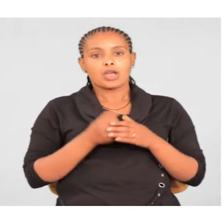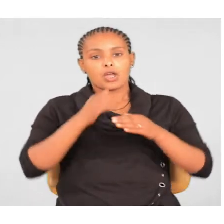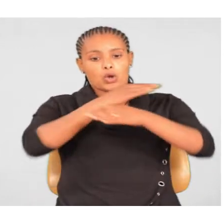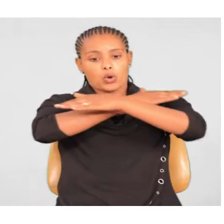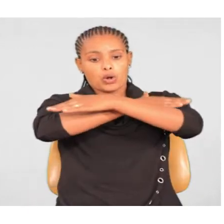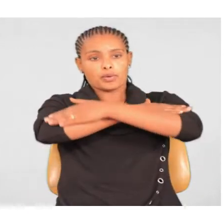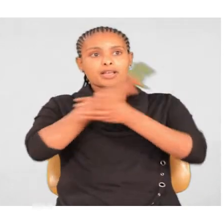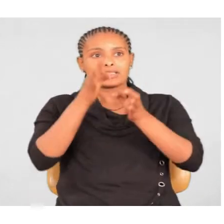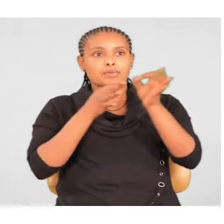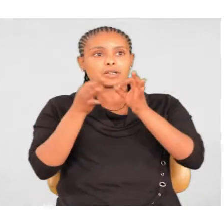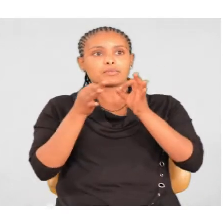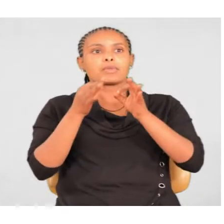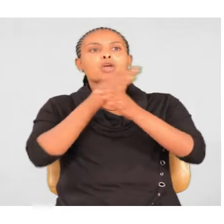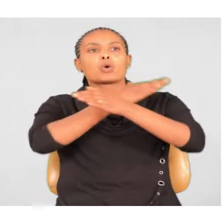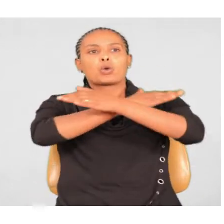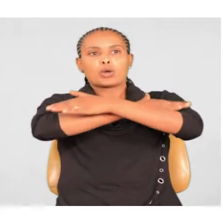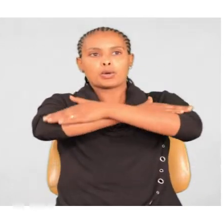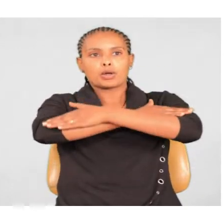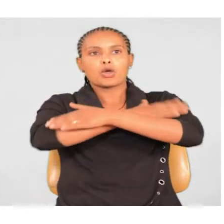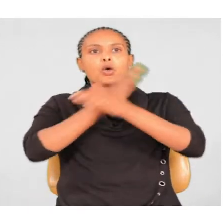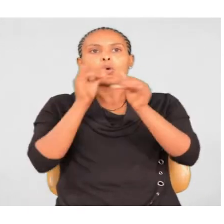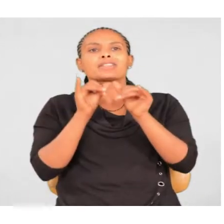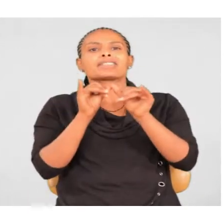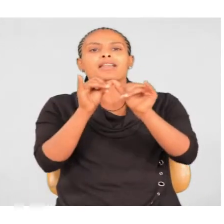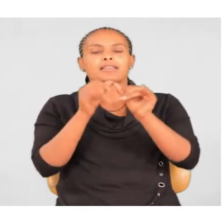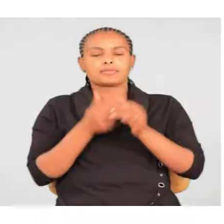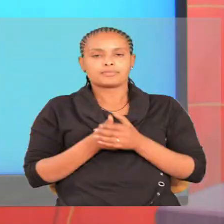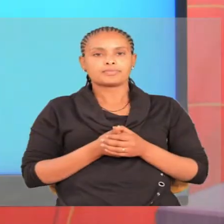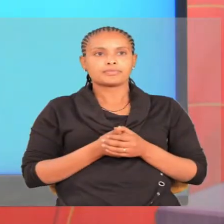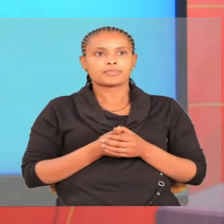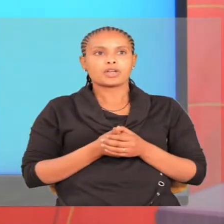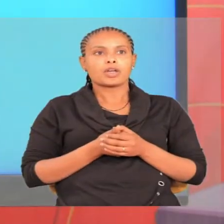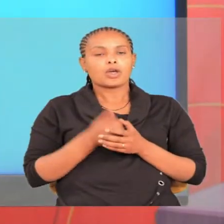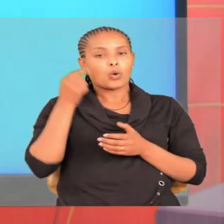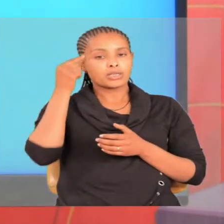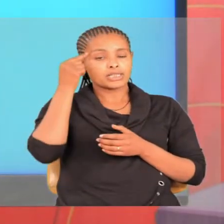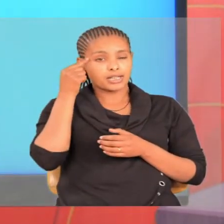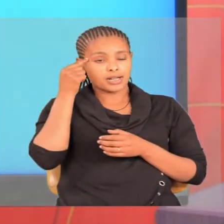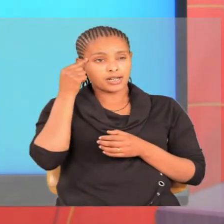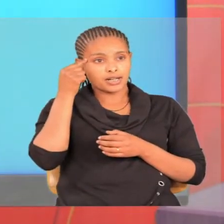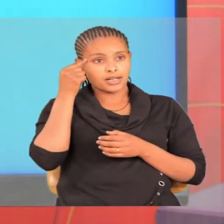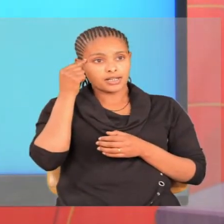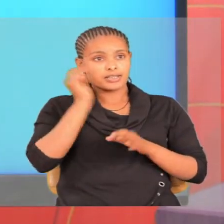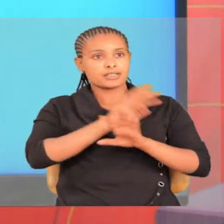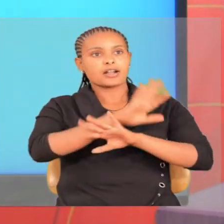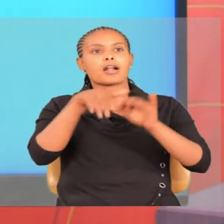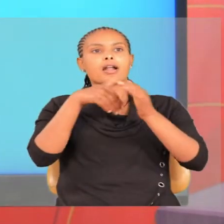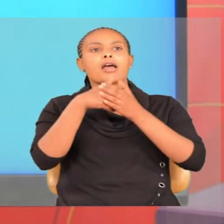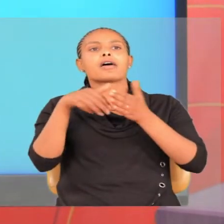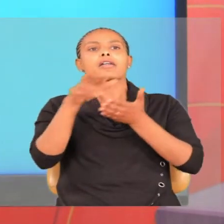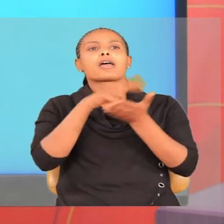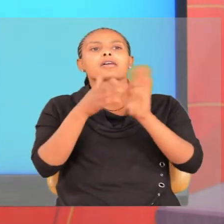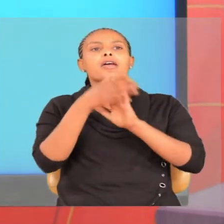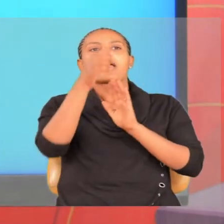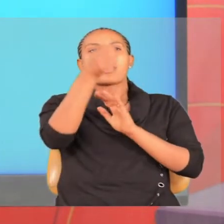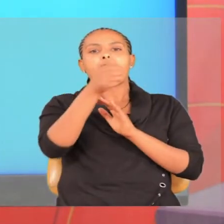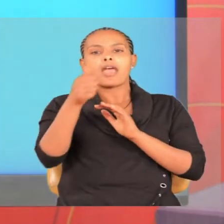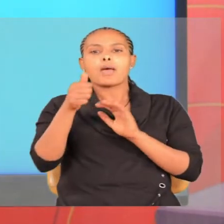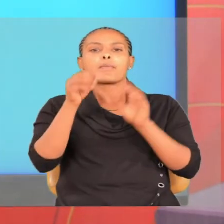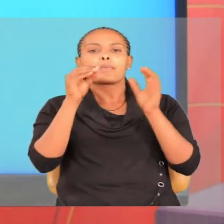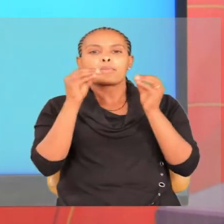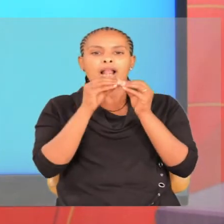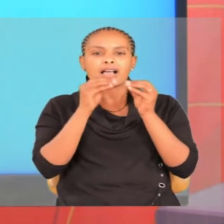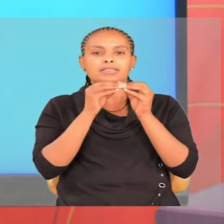Equilibrium expression and equilibrium constant. Consider the generalized reaction AA plus BB to